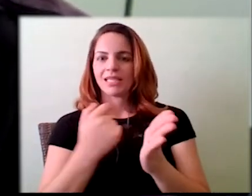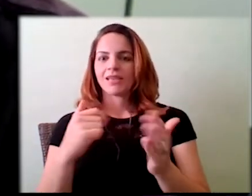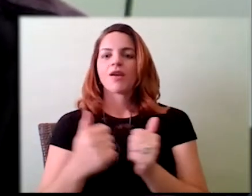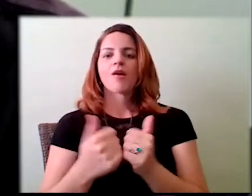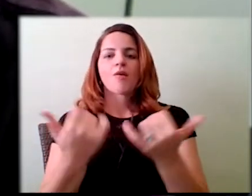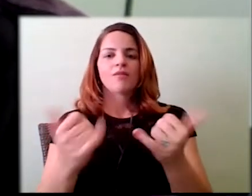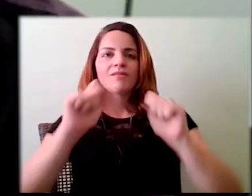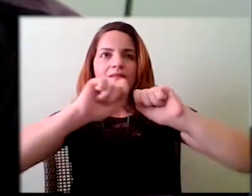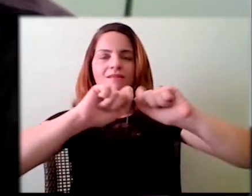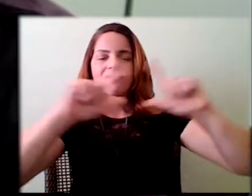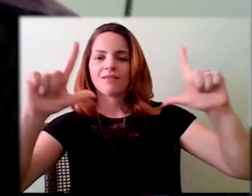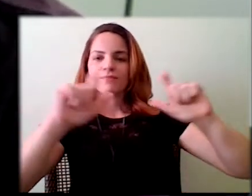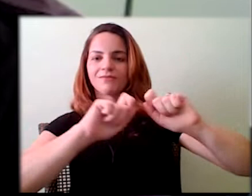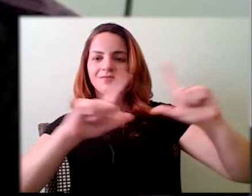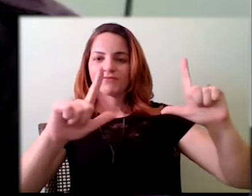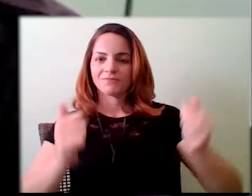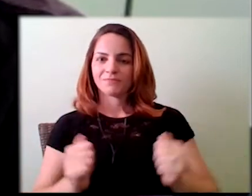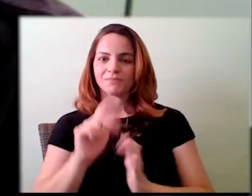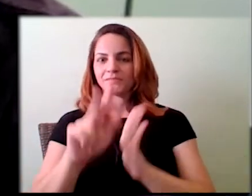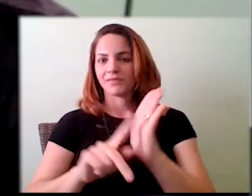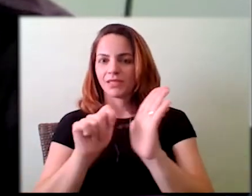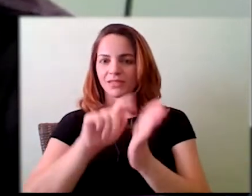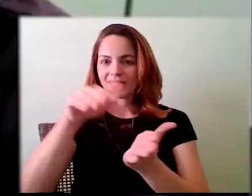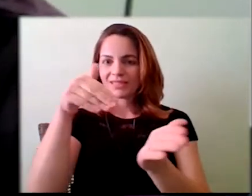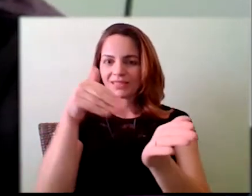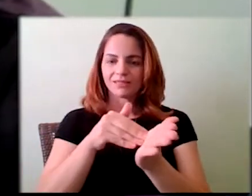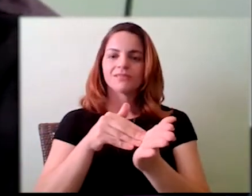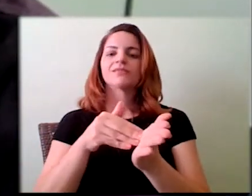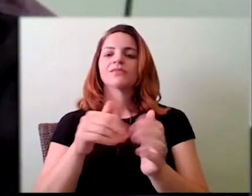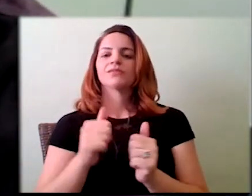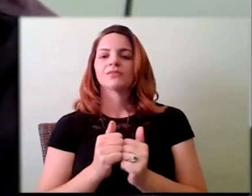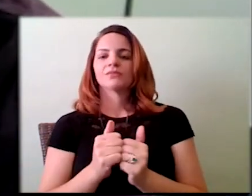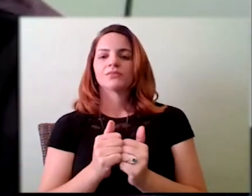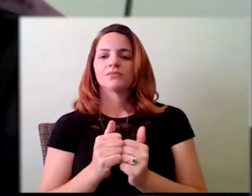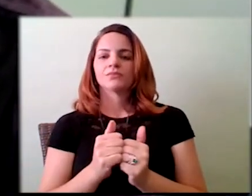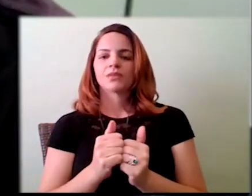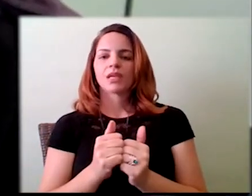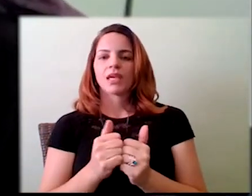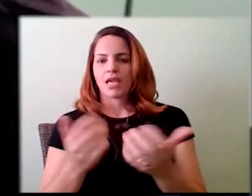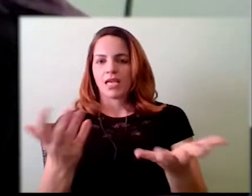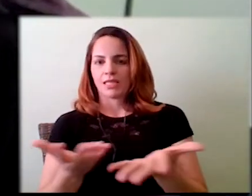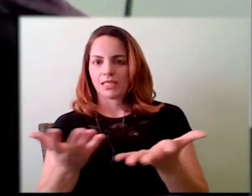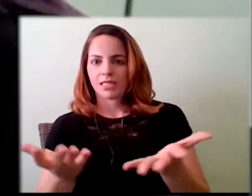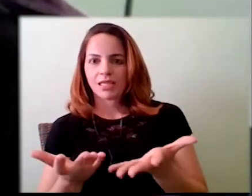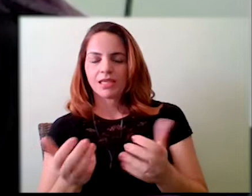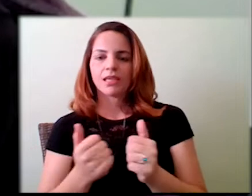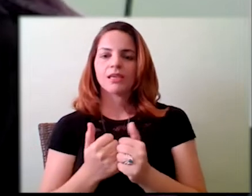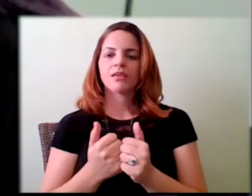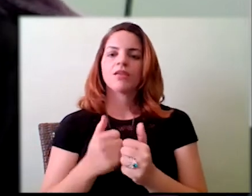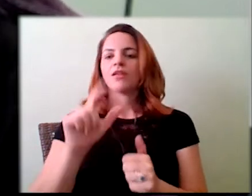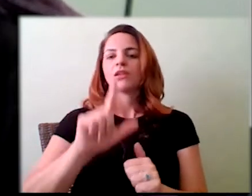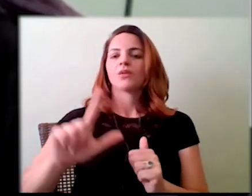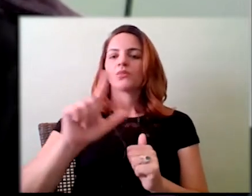live from the Centro Library Stacks, your friendly neighborhood librarian here